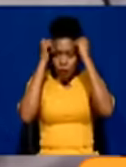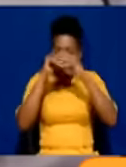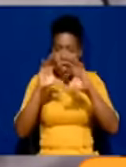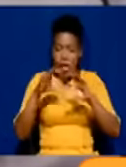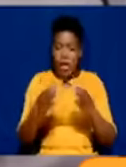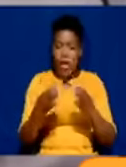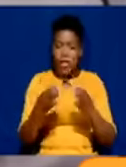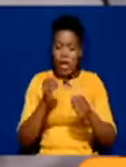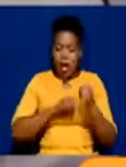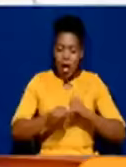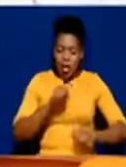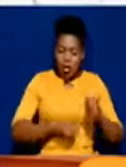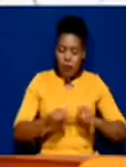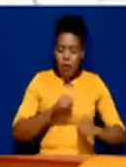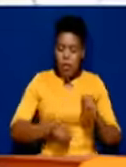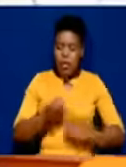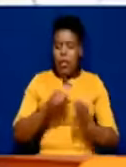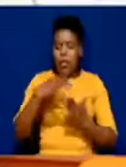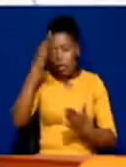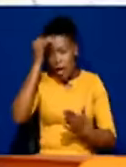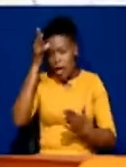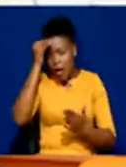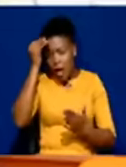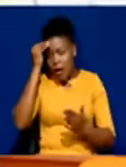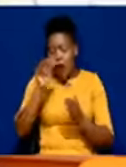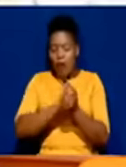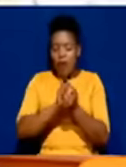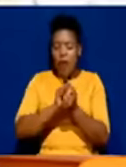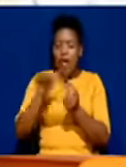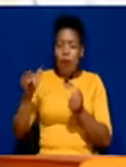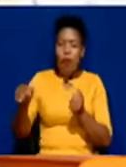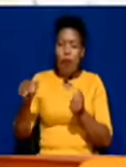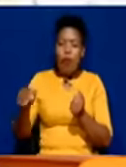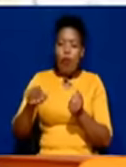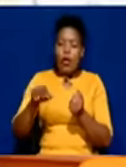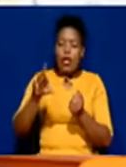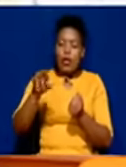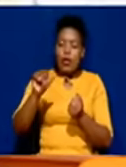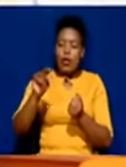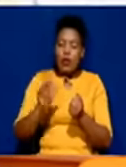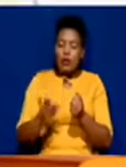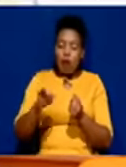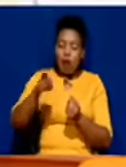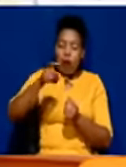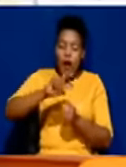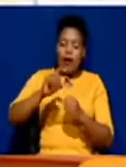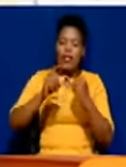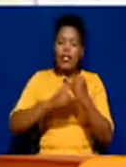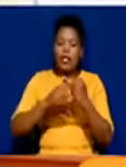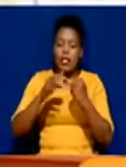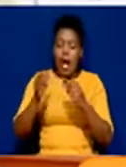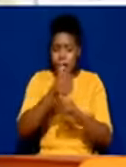class actively taking part. And by Friday morning, Wekesa exceeded her 60-hour